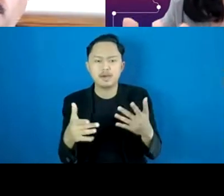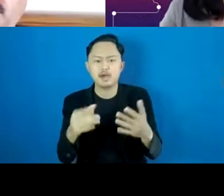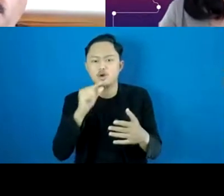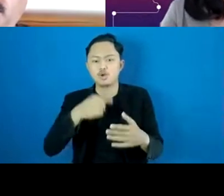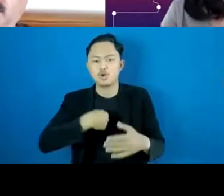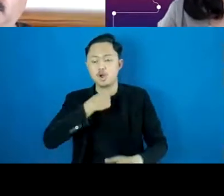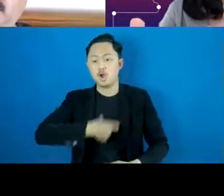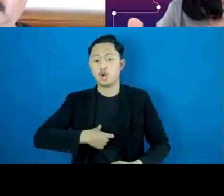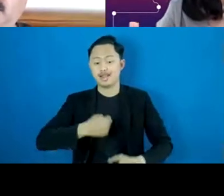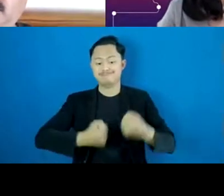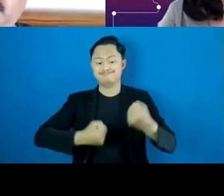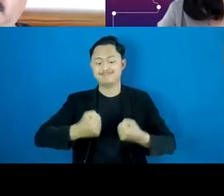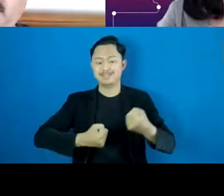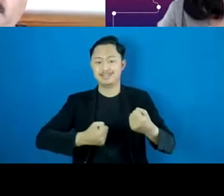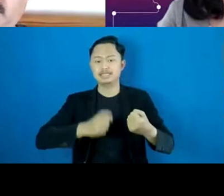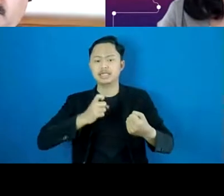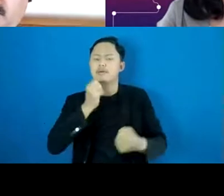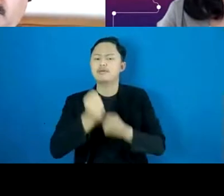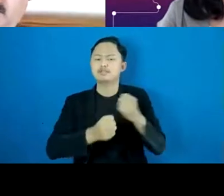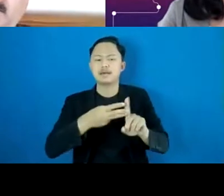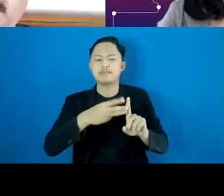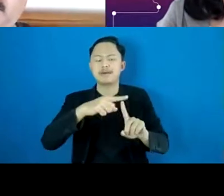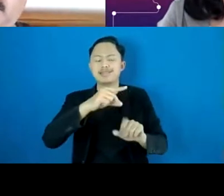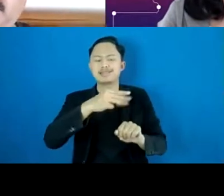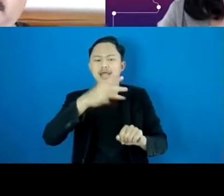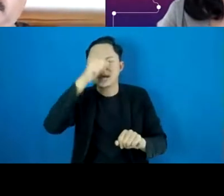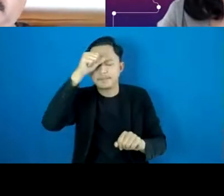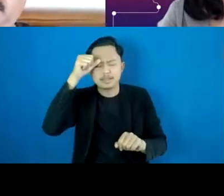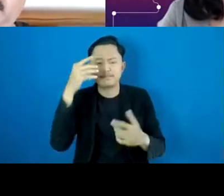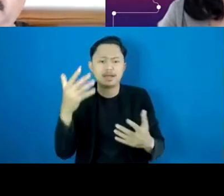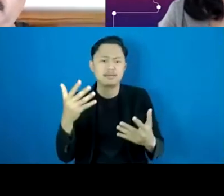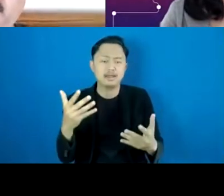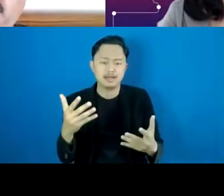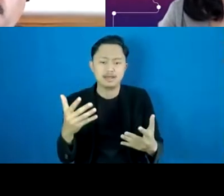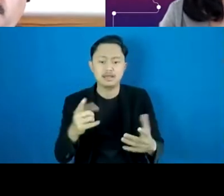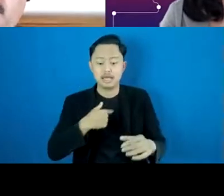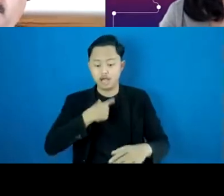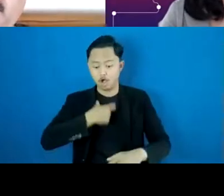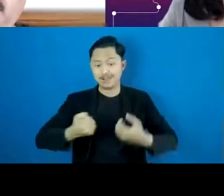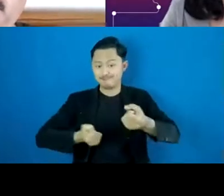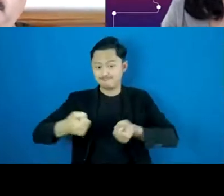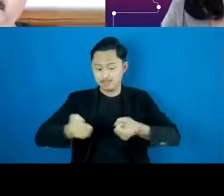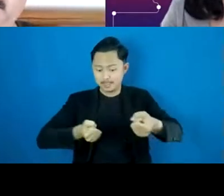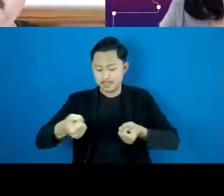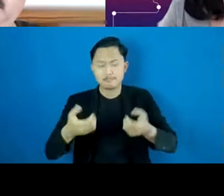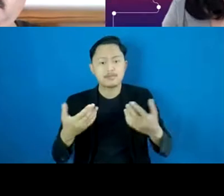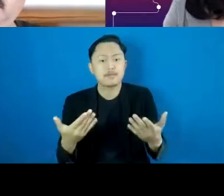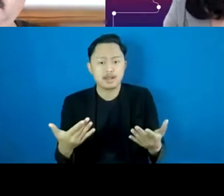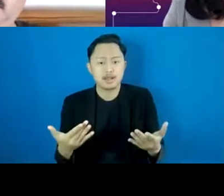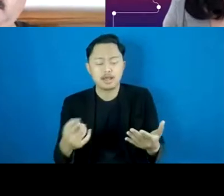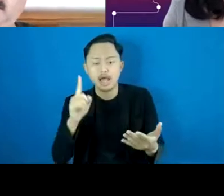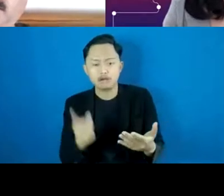to consume the lesser battery, since because it could reduce the battery consumption by 40%?